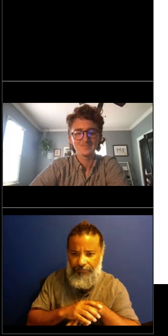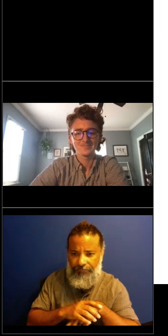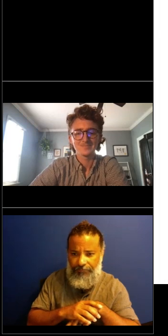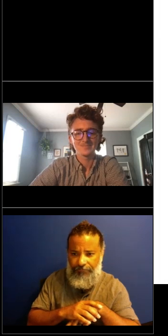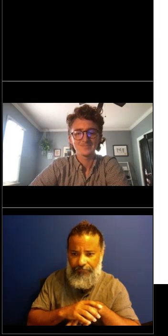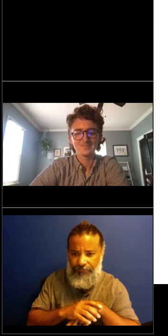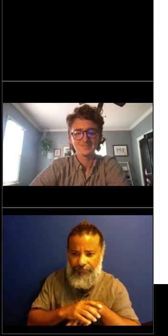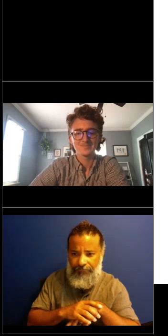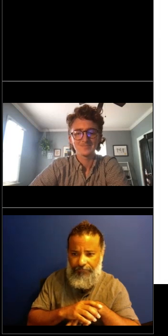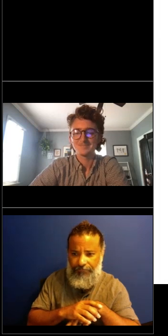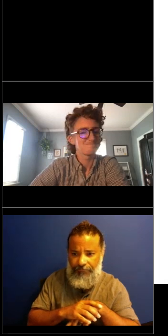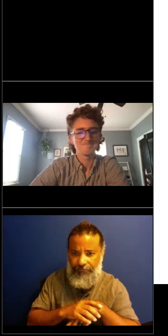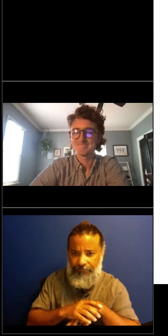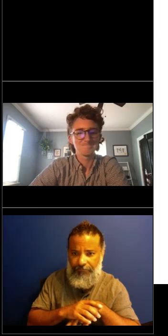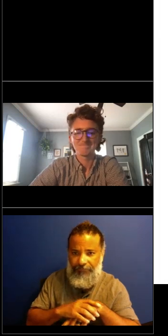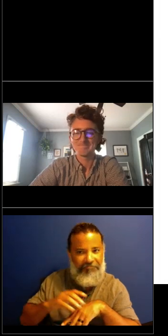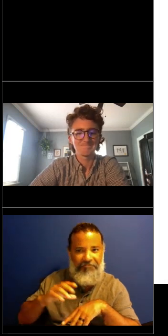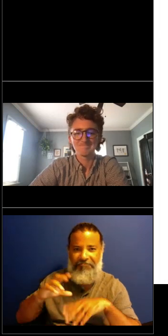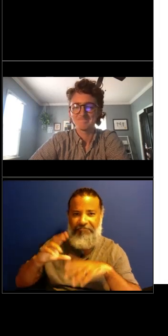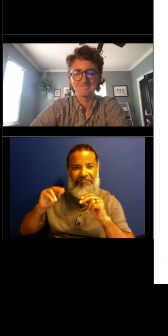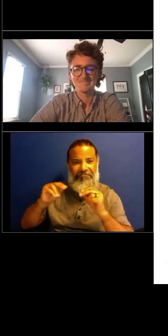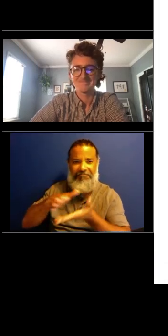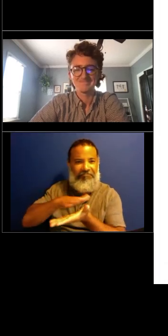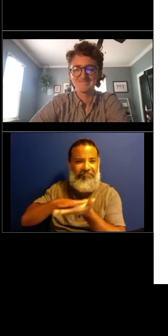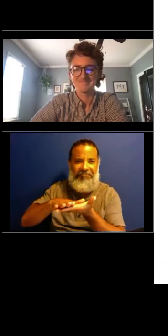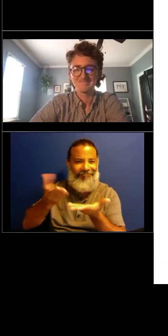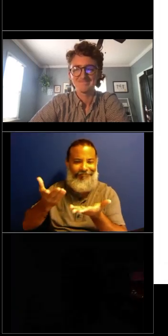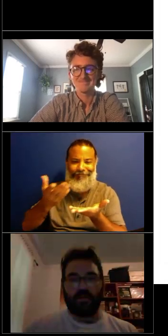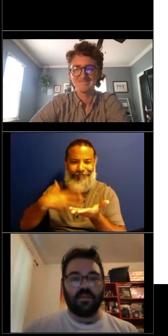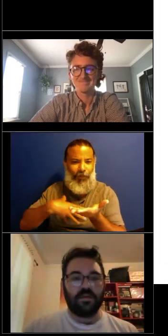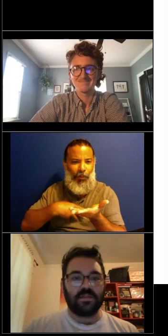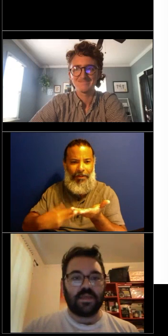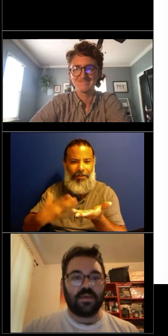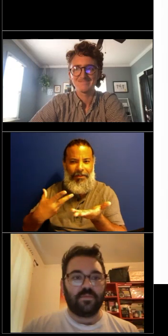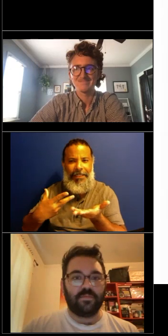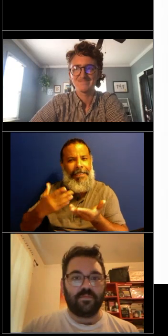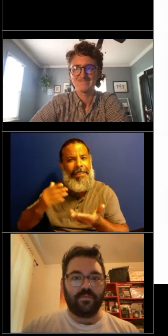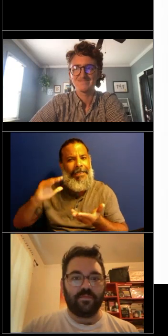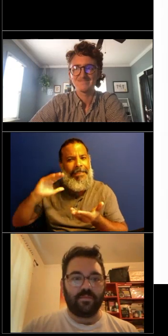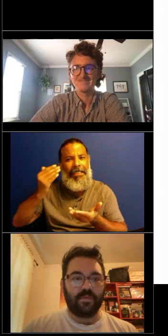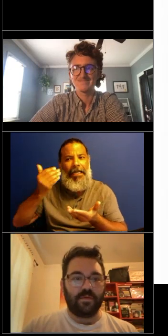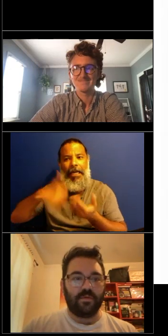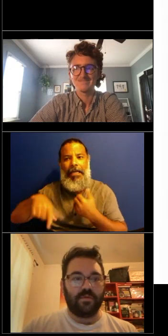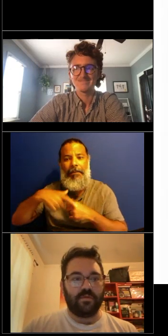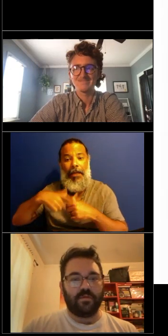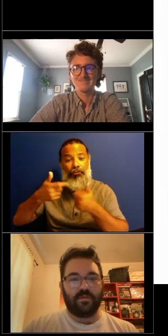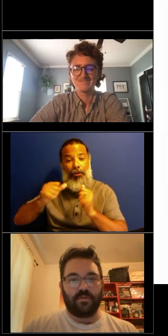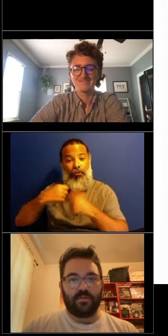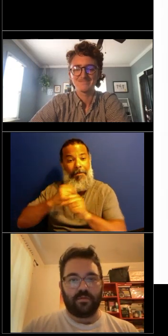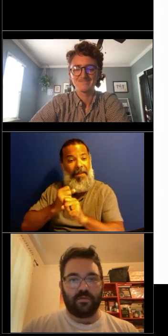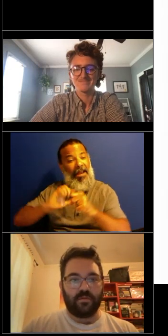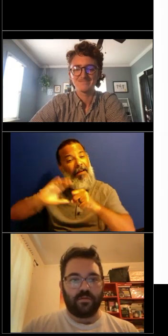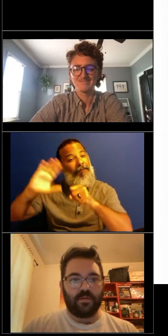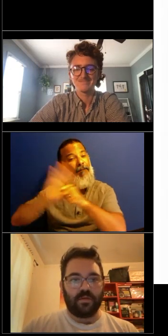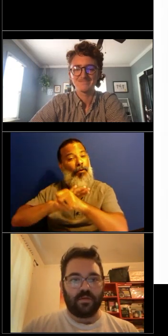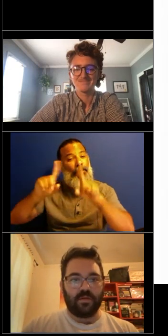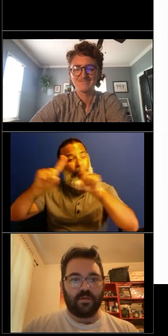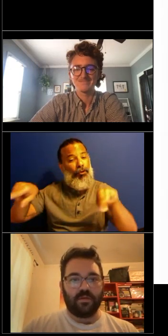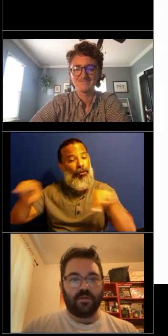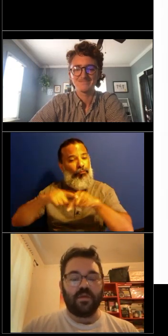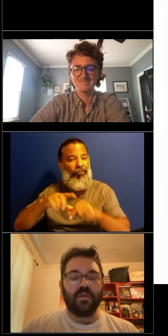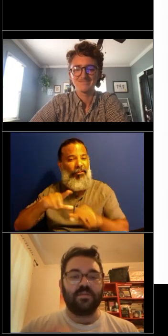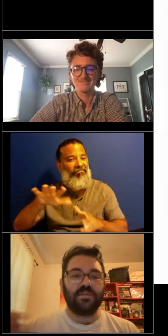that. What about now? It's blank. It seems like anytime I try to make it like full screen, it doesn't